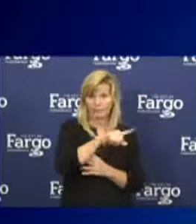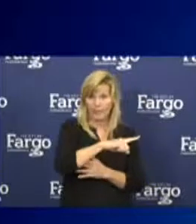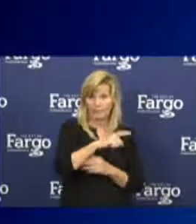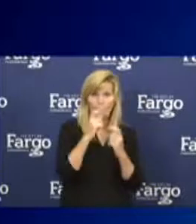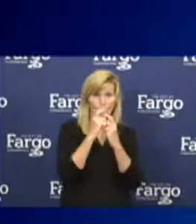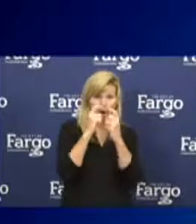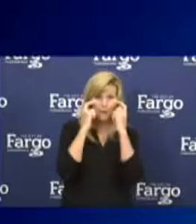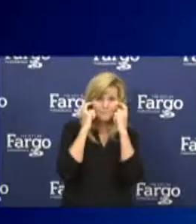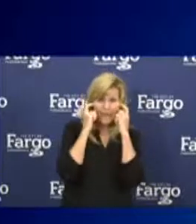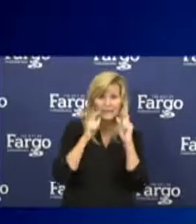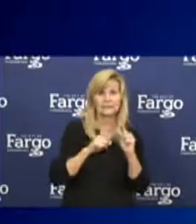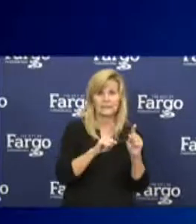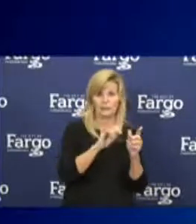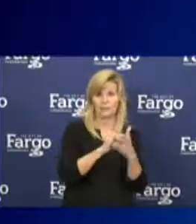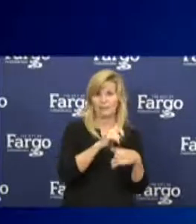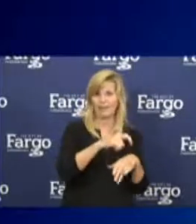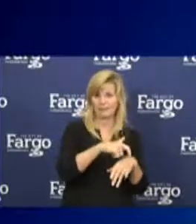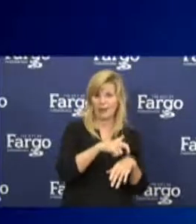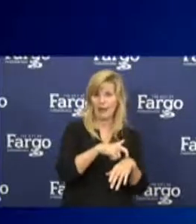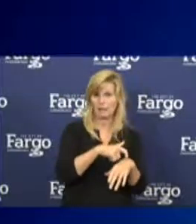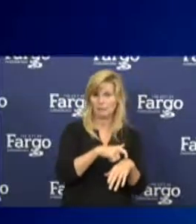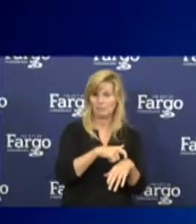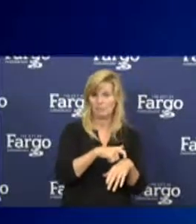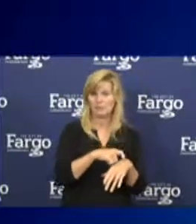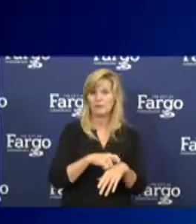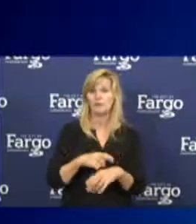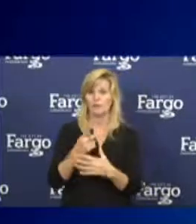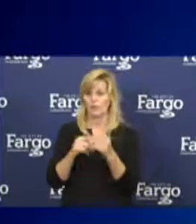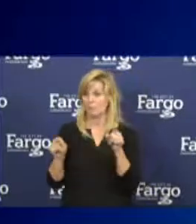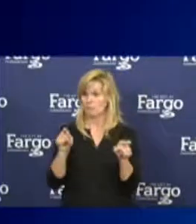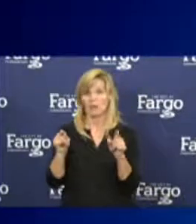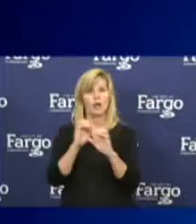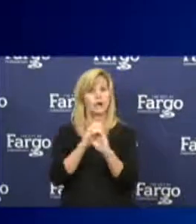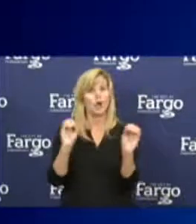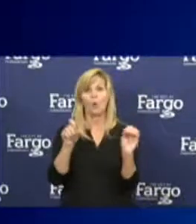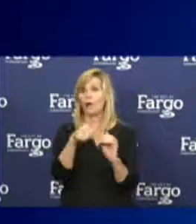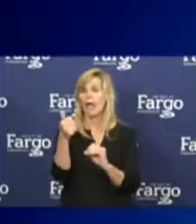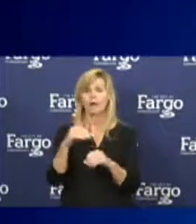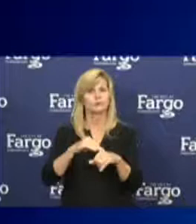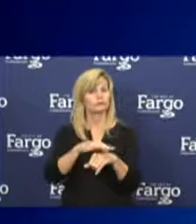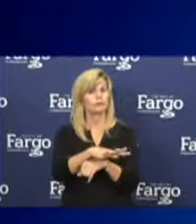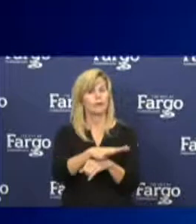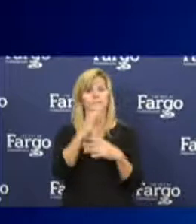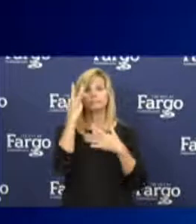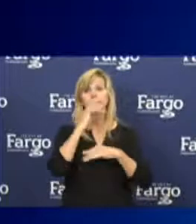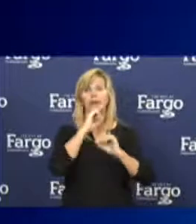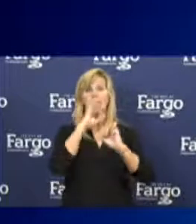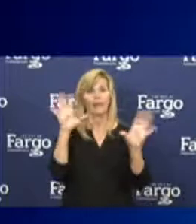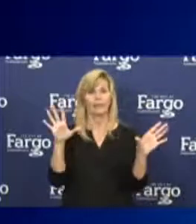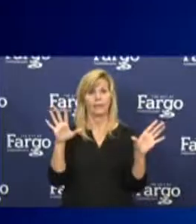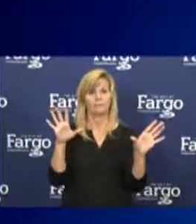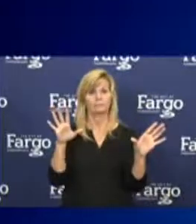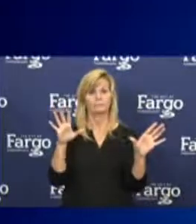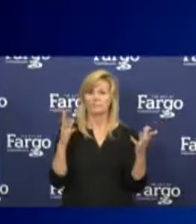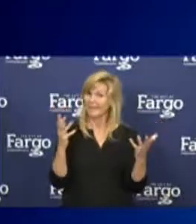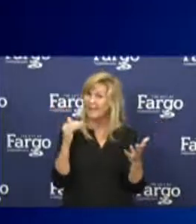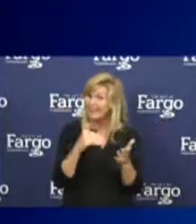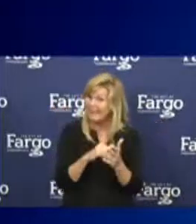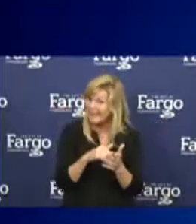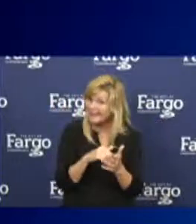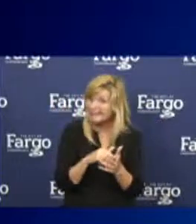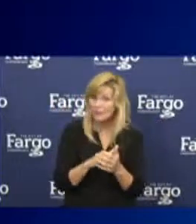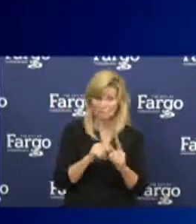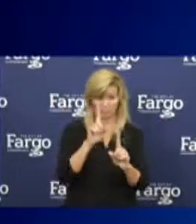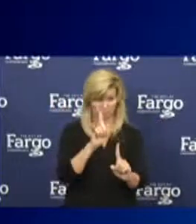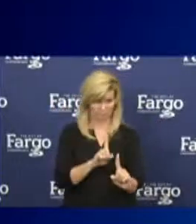that time, both the clients and the hairdressers, no transmissions. This, again, is an ideal setting for